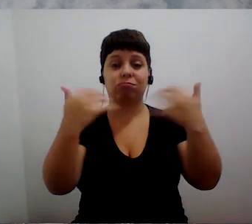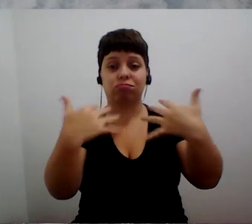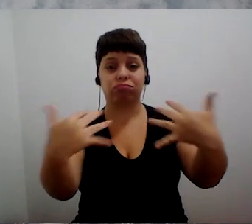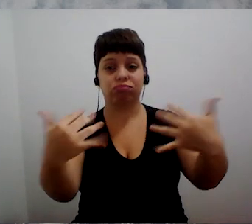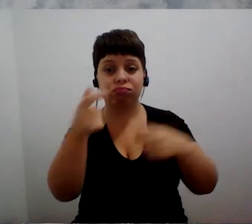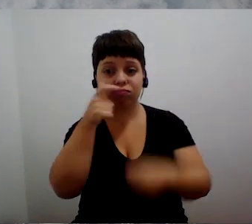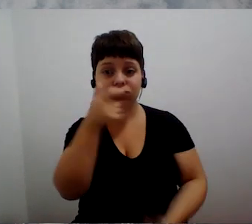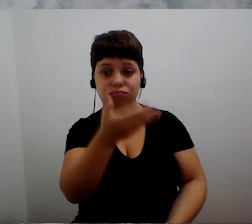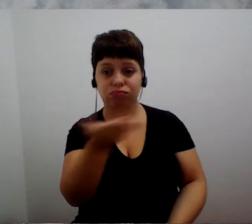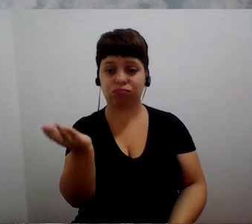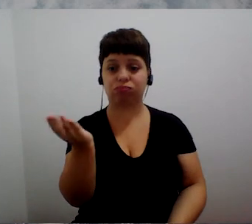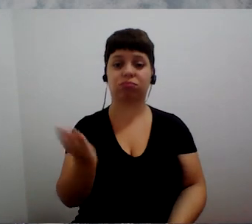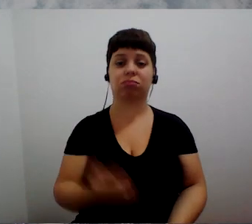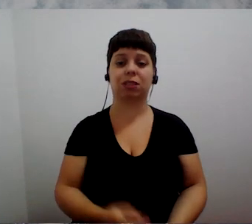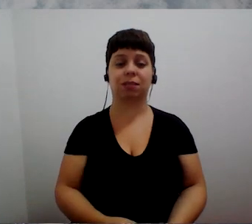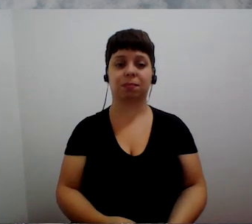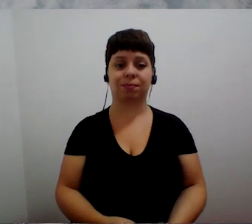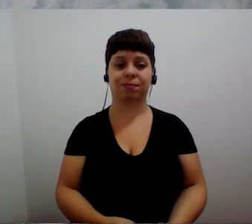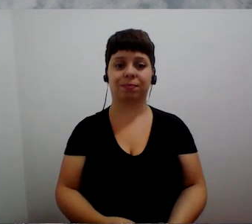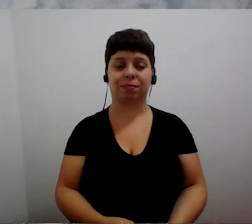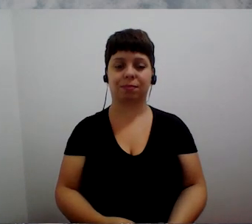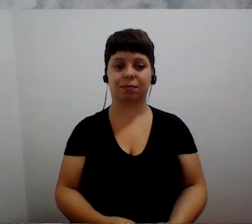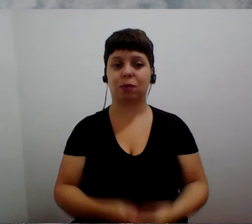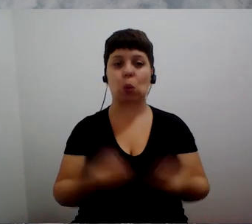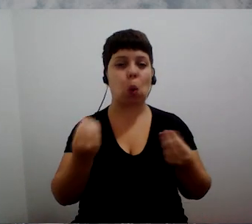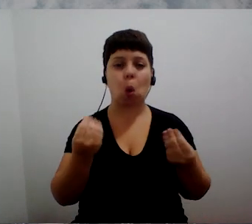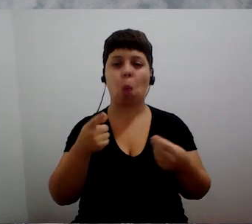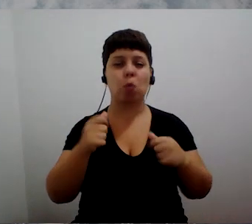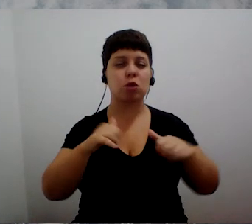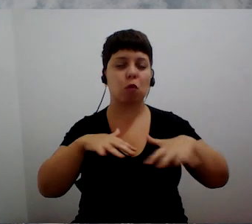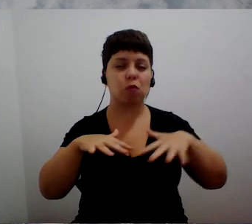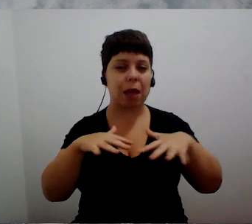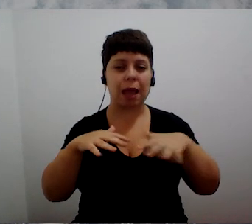to express or to share with the audience